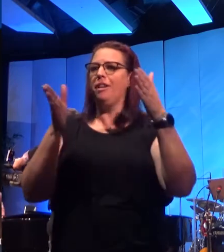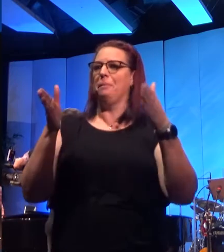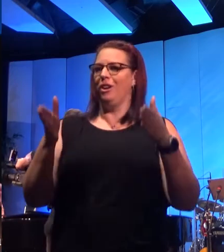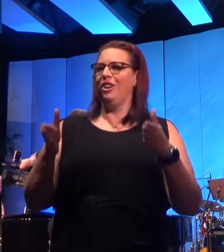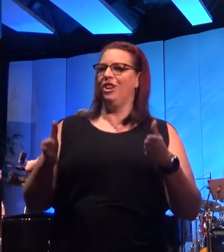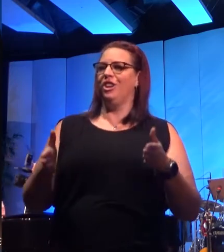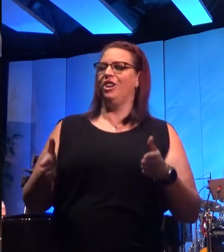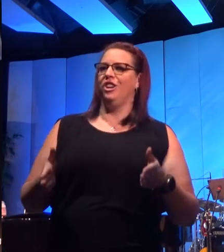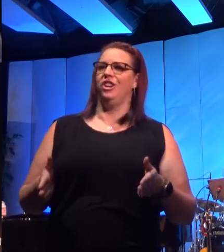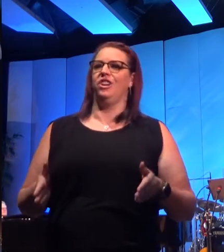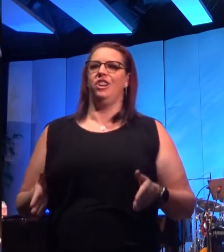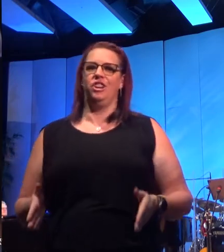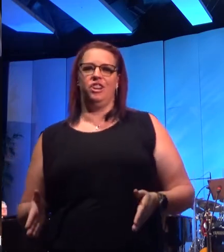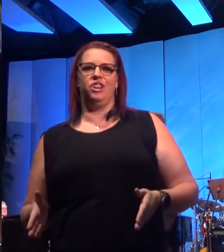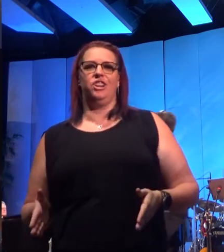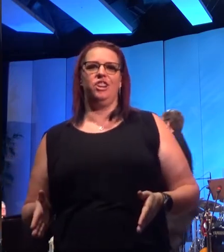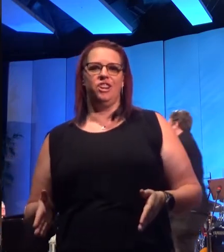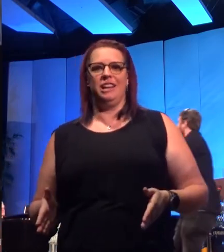overcomer.